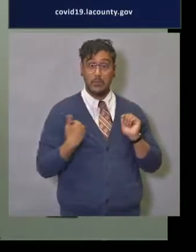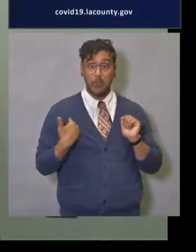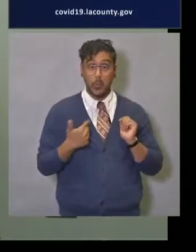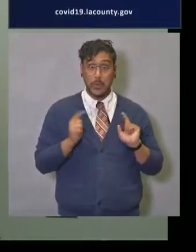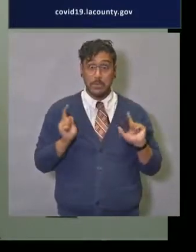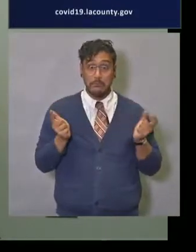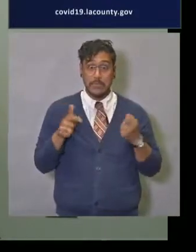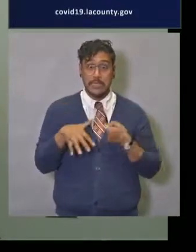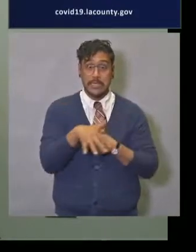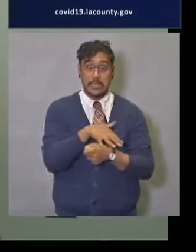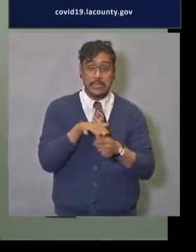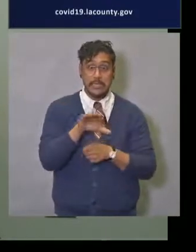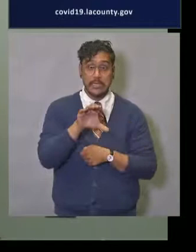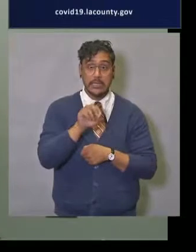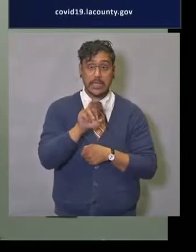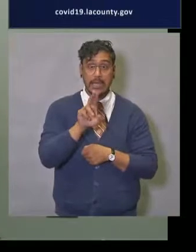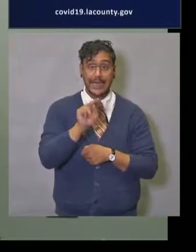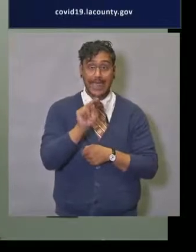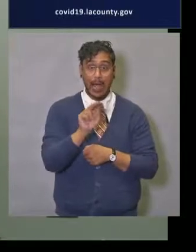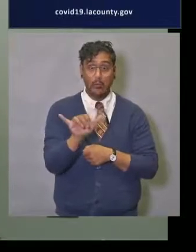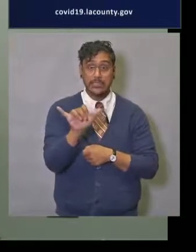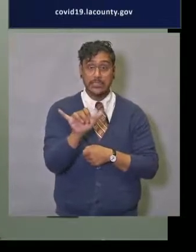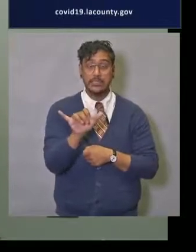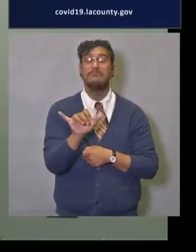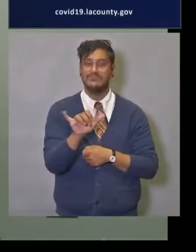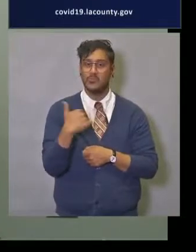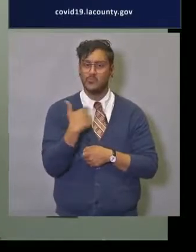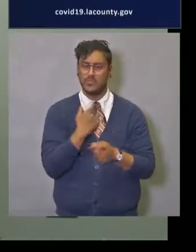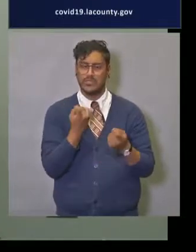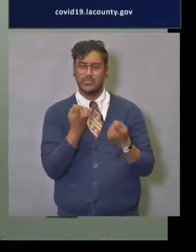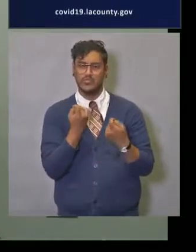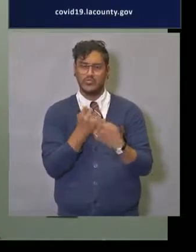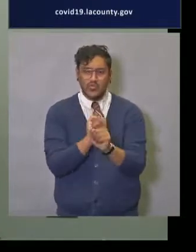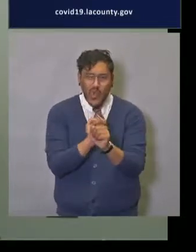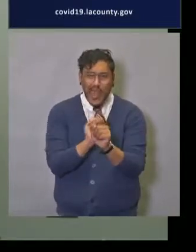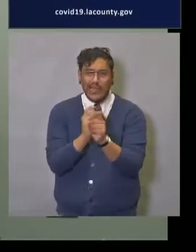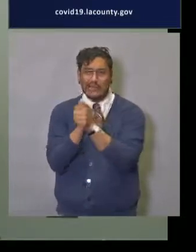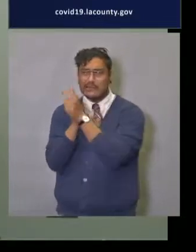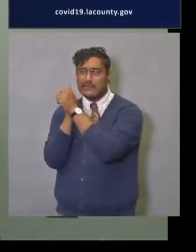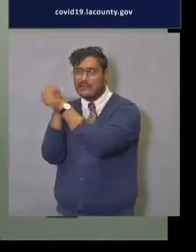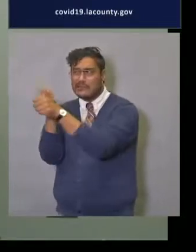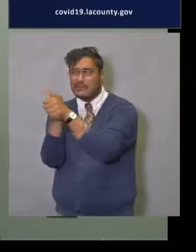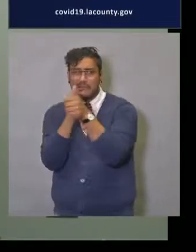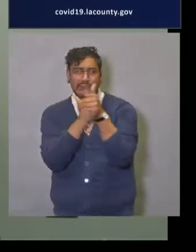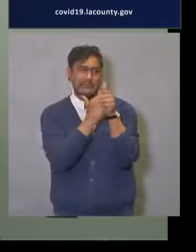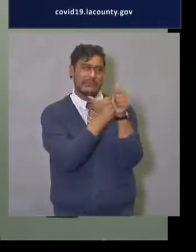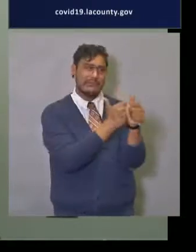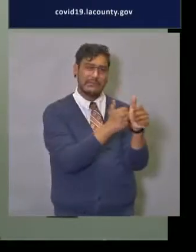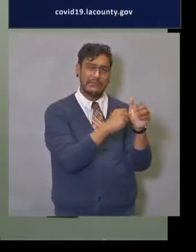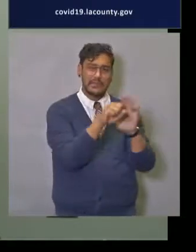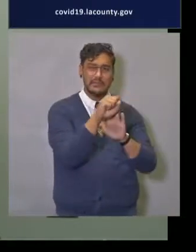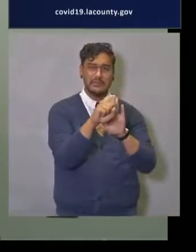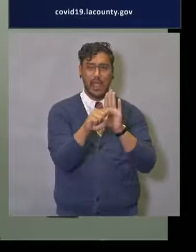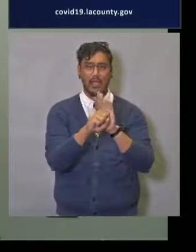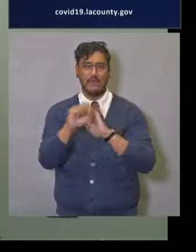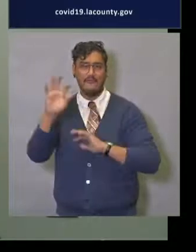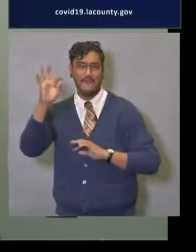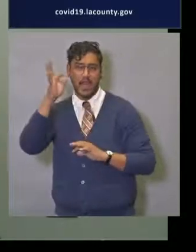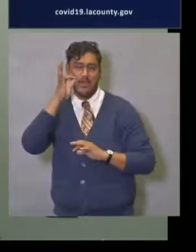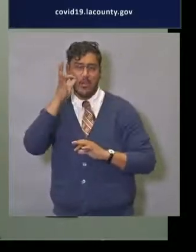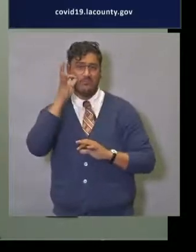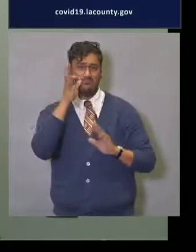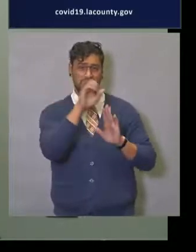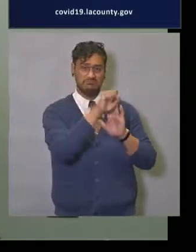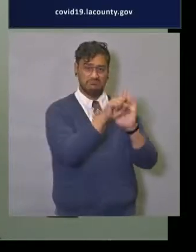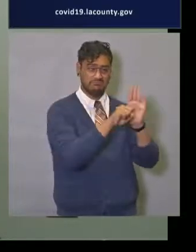county, are desperately trying to be able to align with the state's parameters, which will happen next week. We just needed